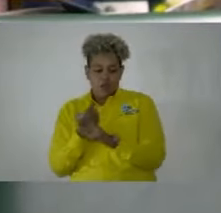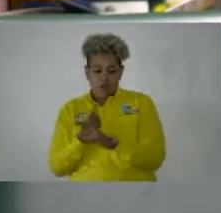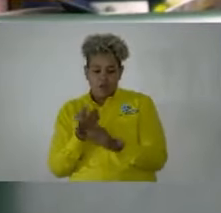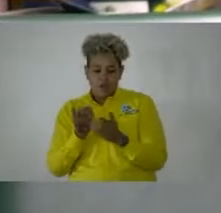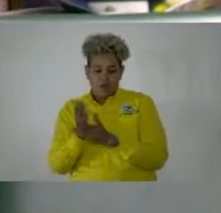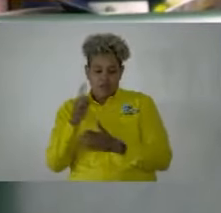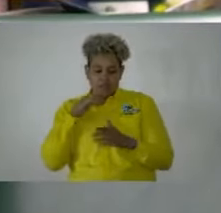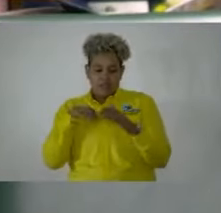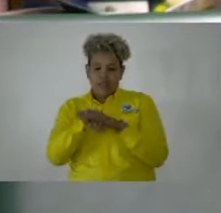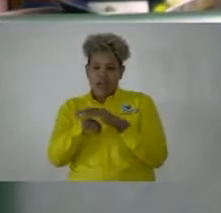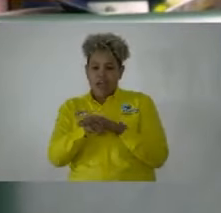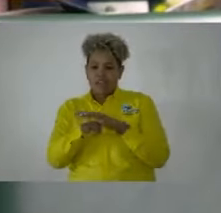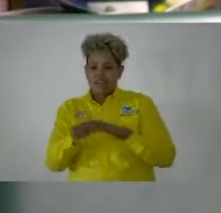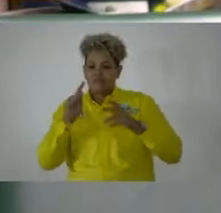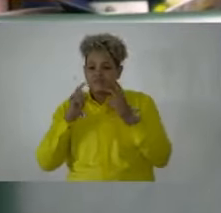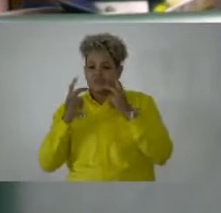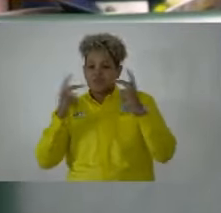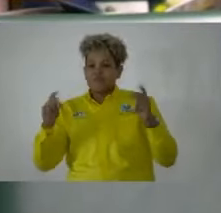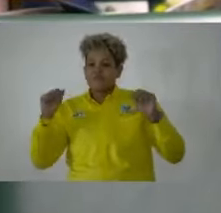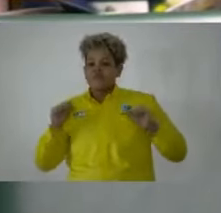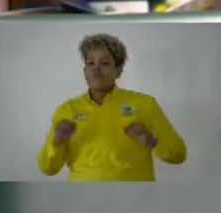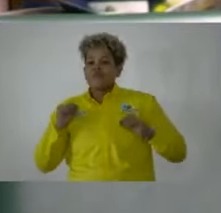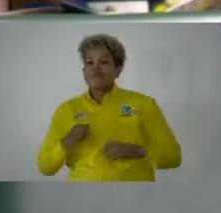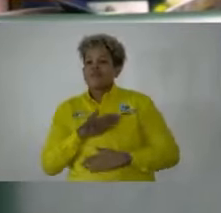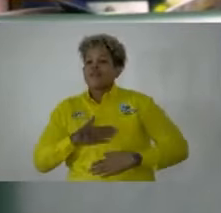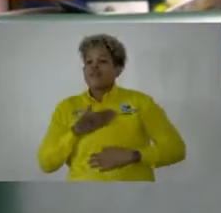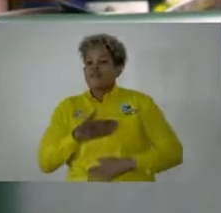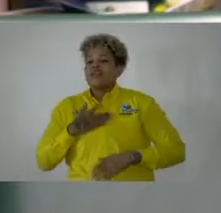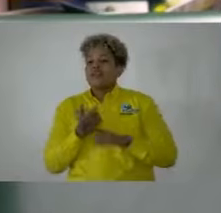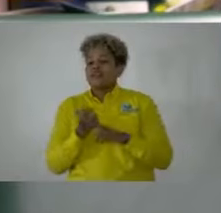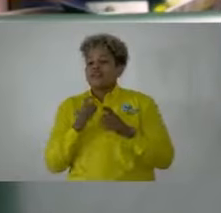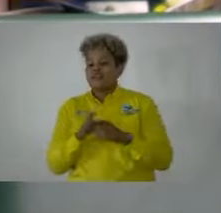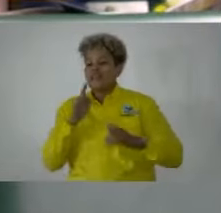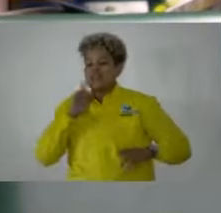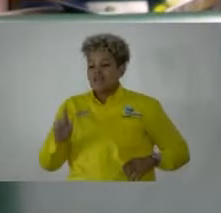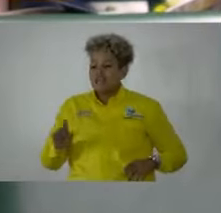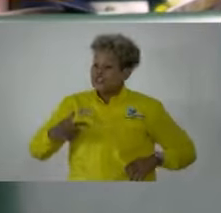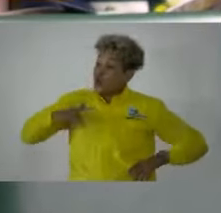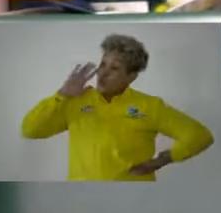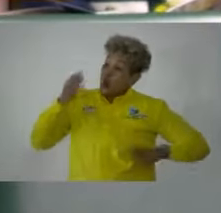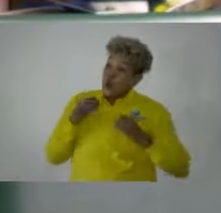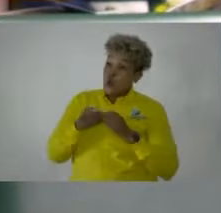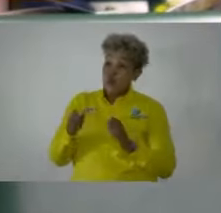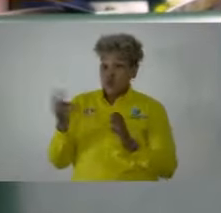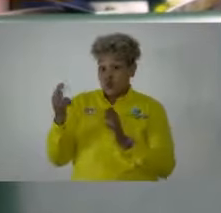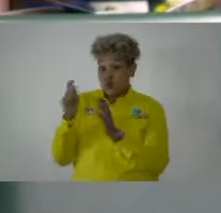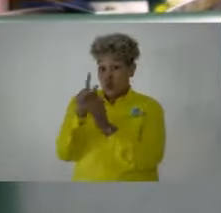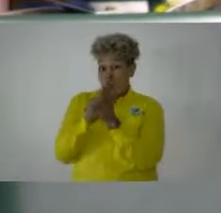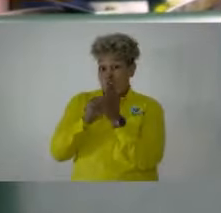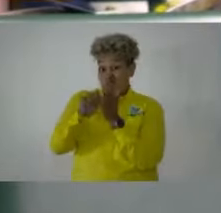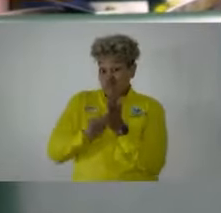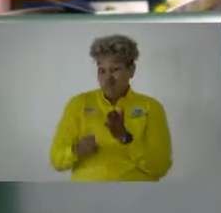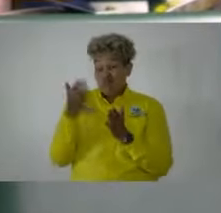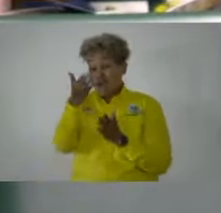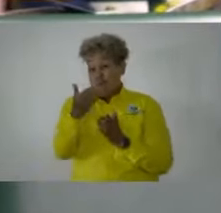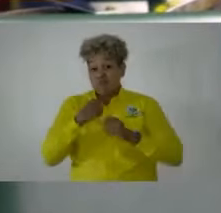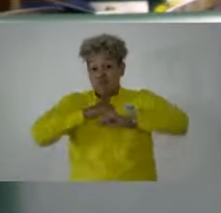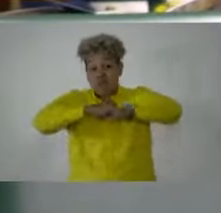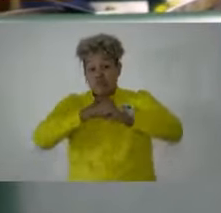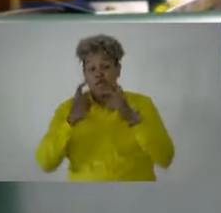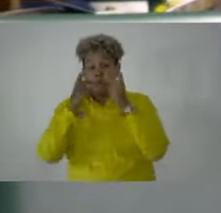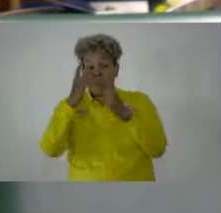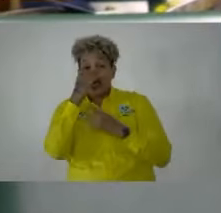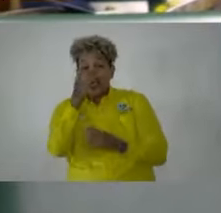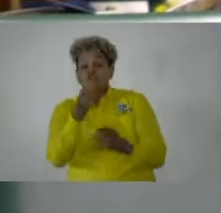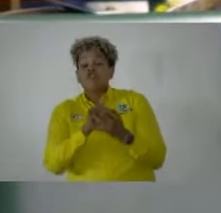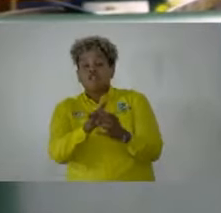for the public to be able to enjoy our beaches. And if necessary, we will use legislation to protect the public's